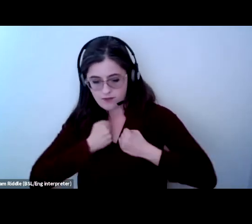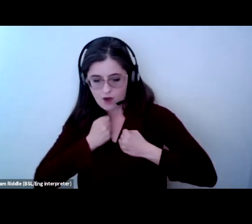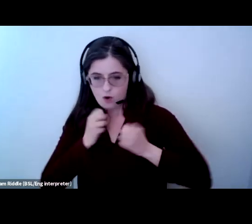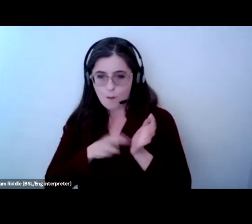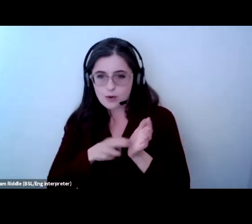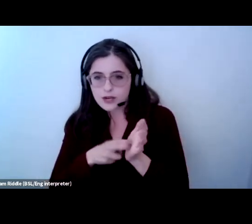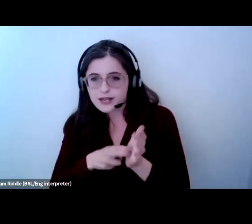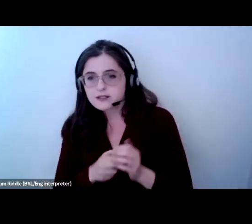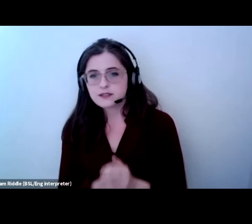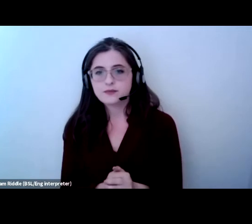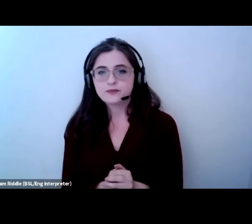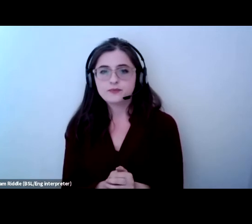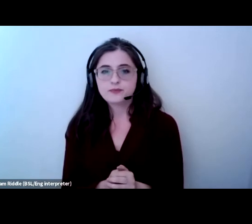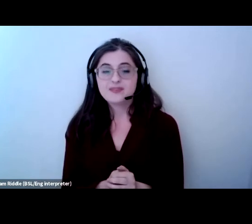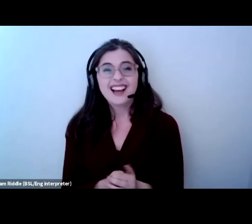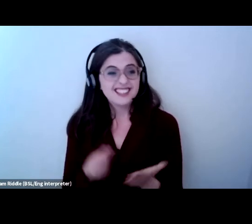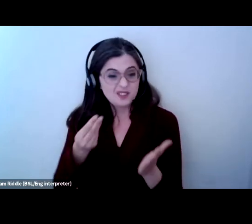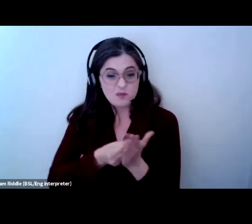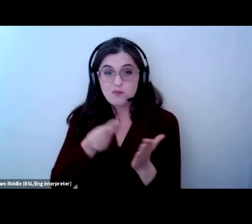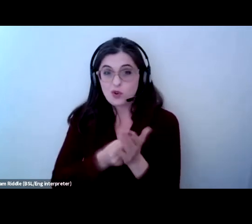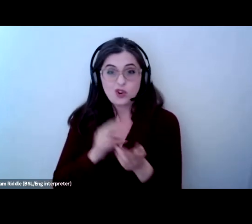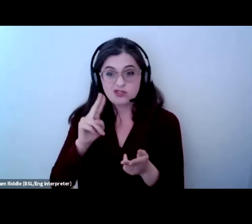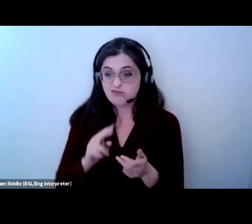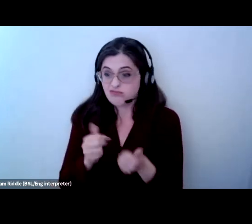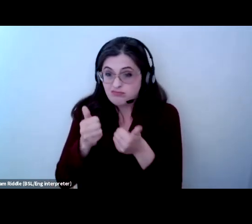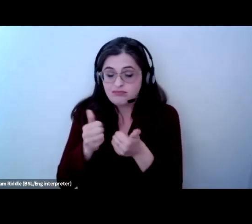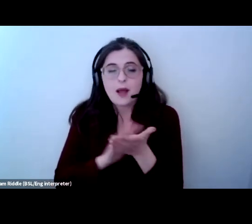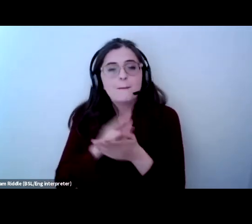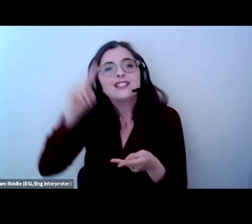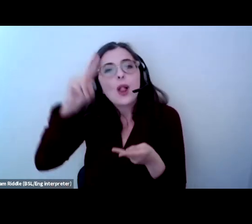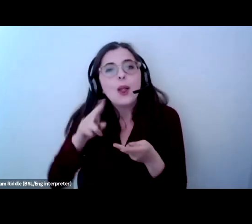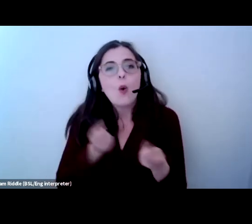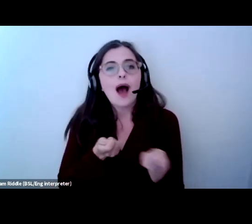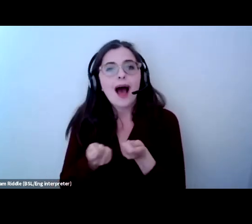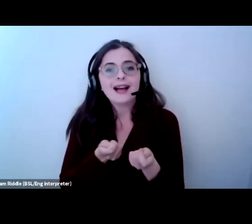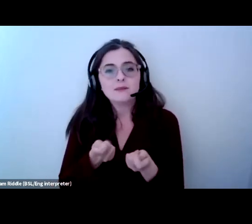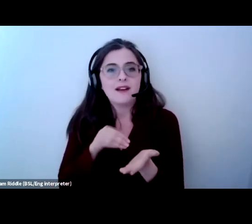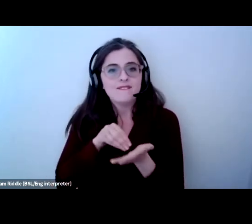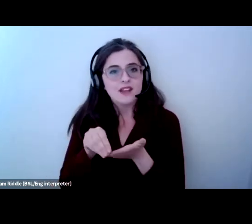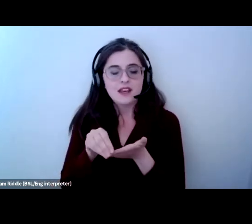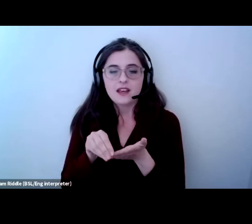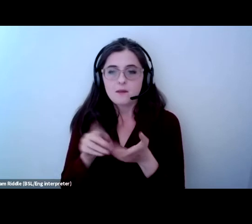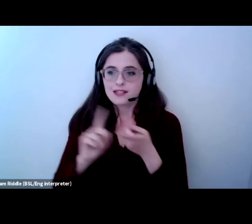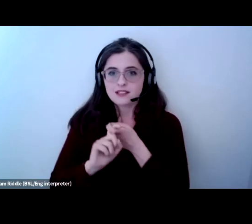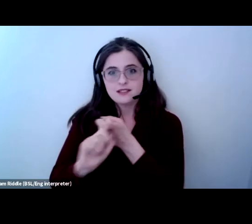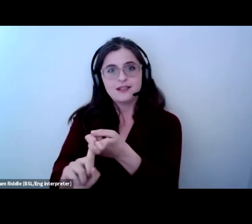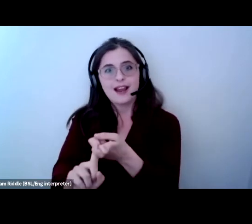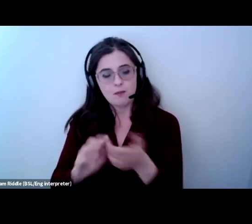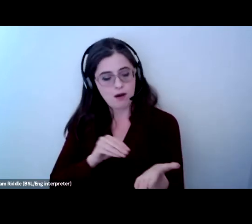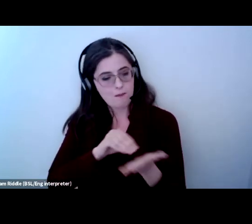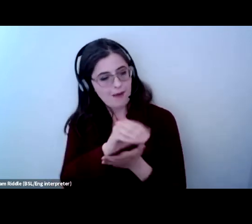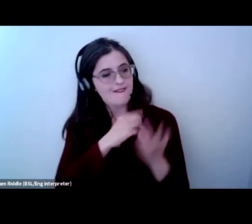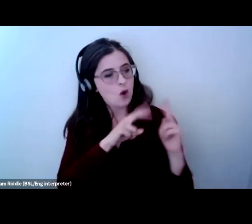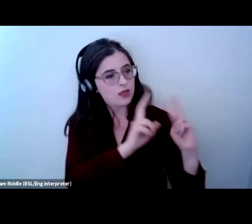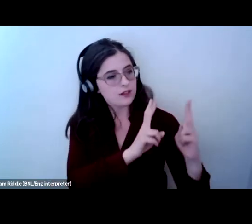bookings. And more cost effective. So again, lower admin fees means sustainable fees for the interpreter, as